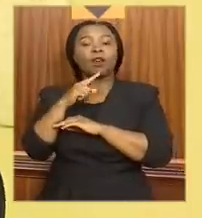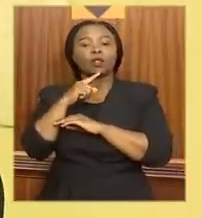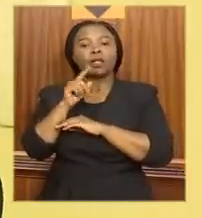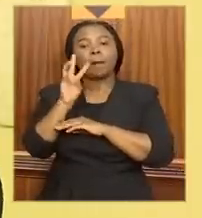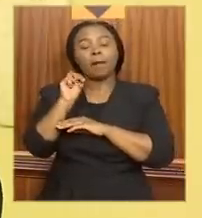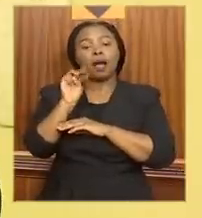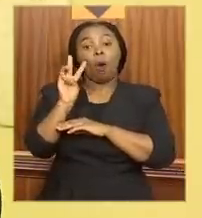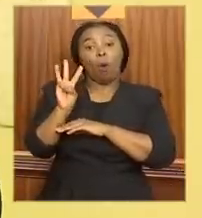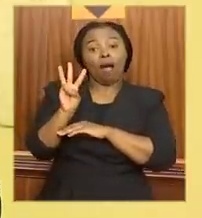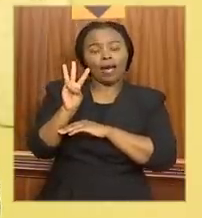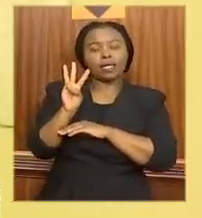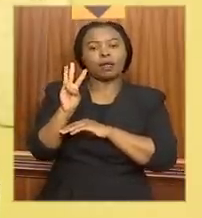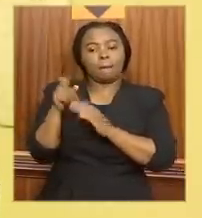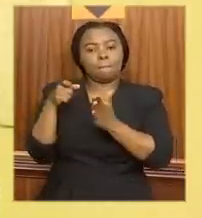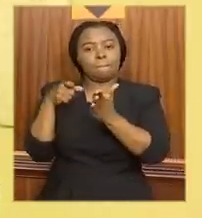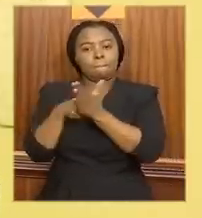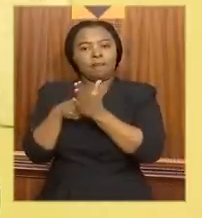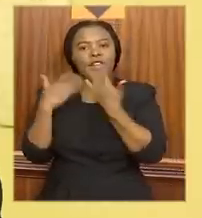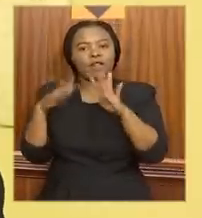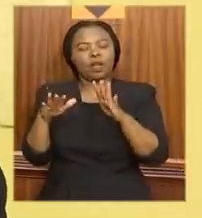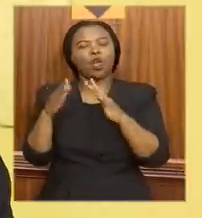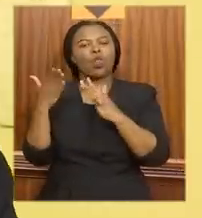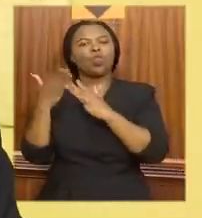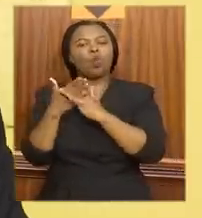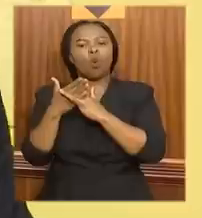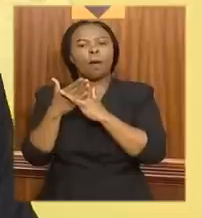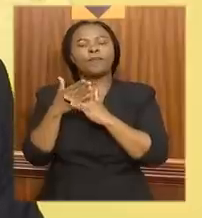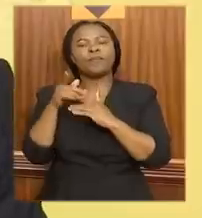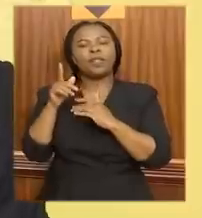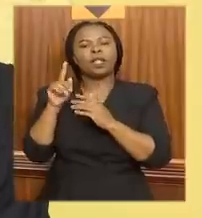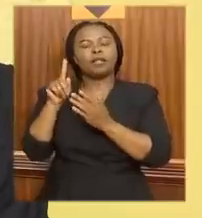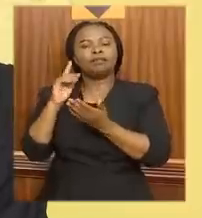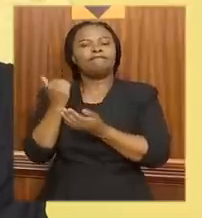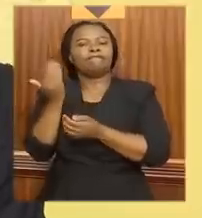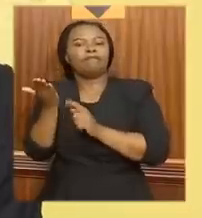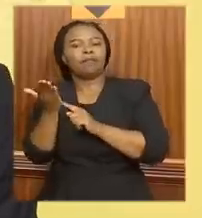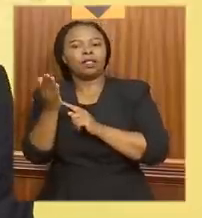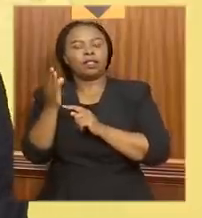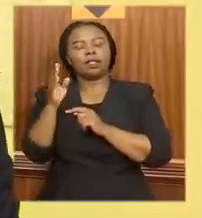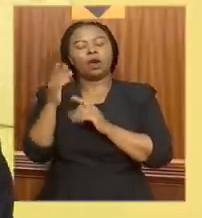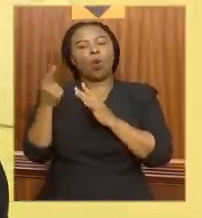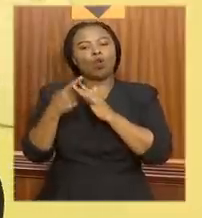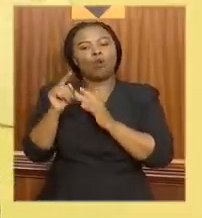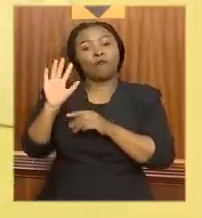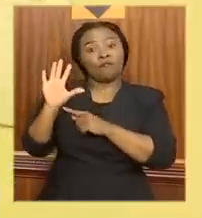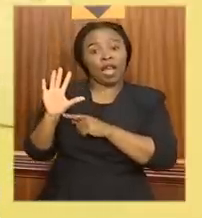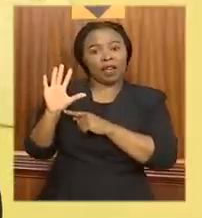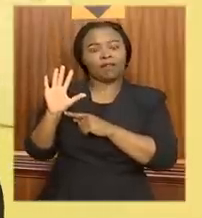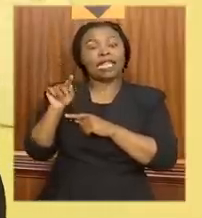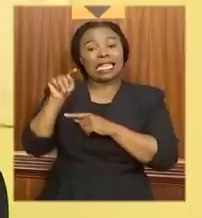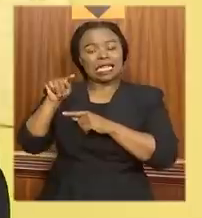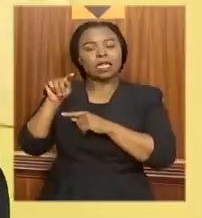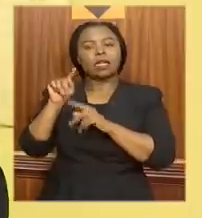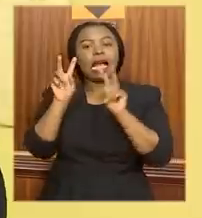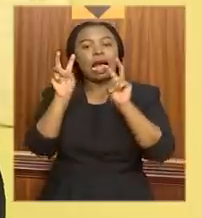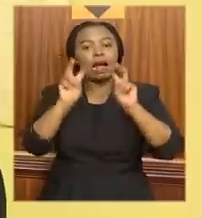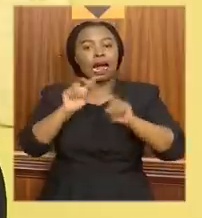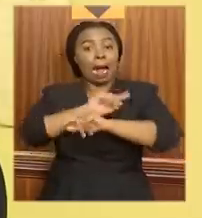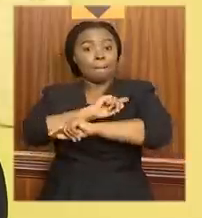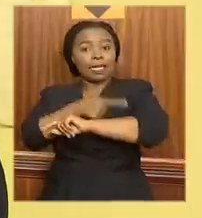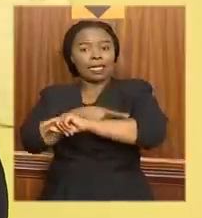has been procured through bid window 5, which will begin to add capacity from early